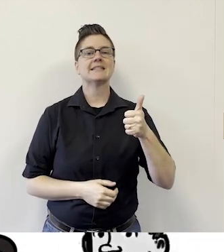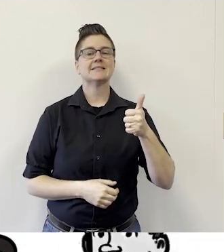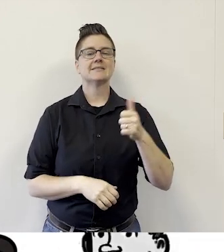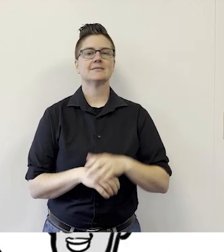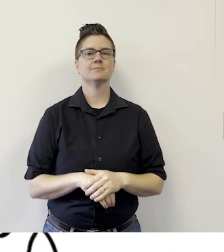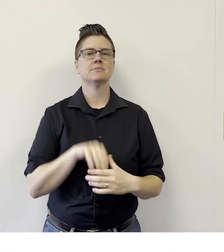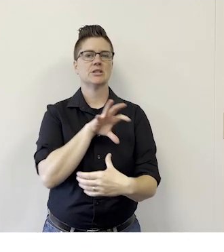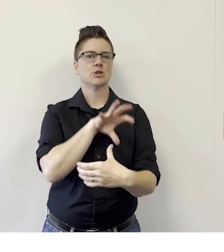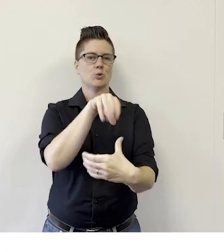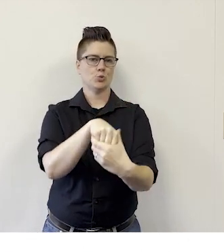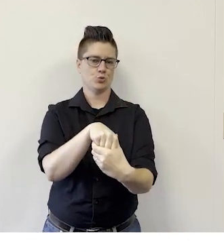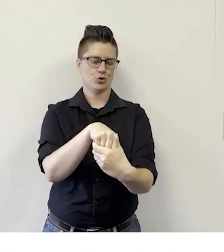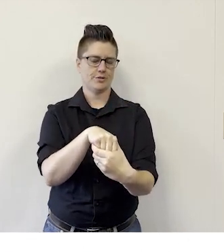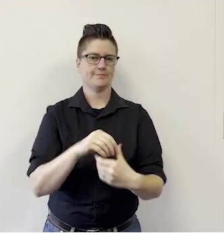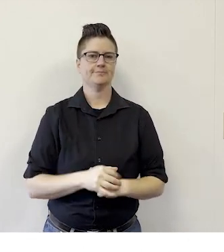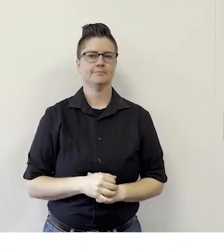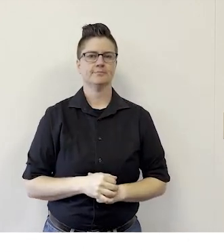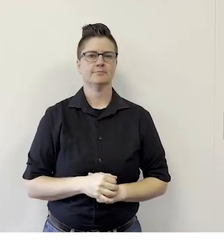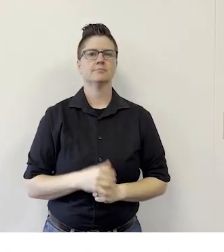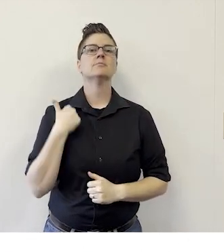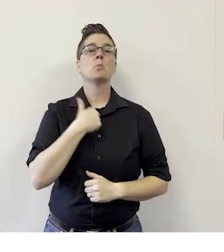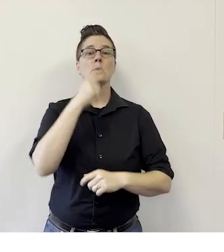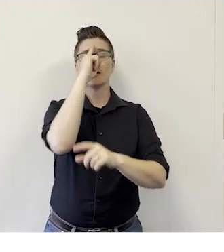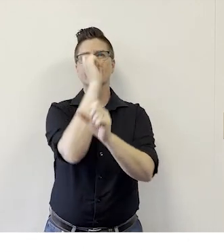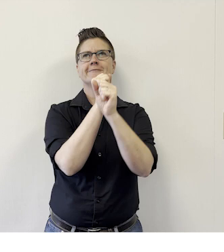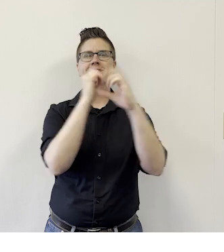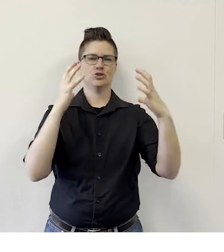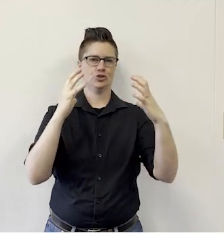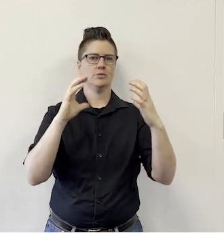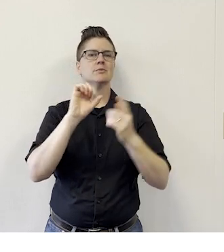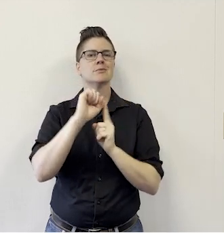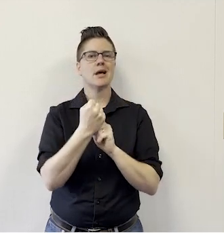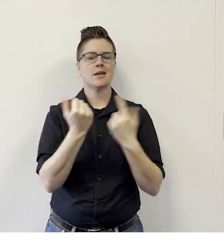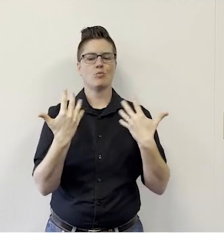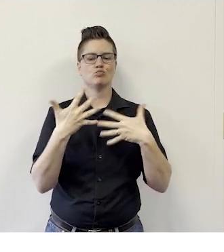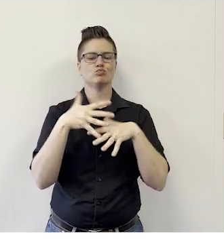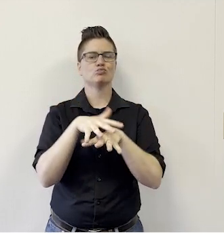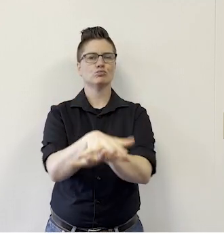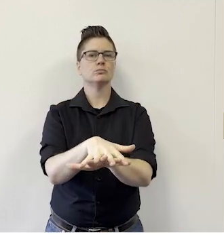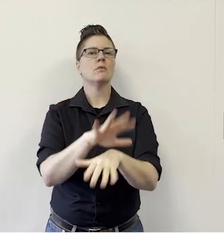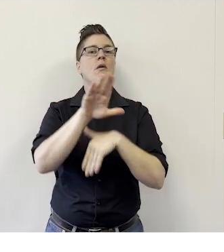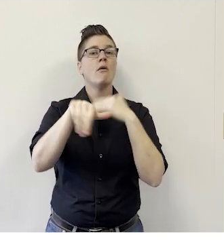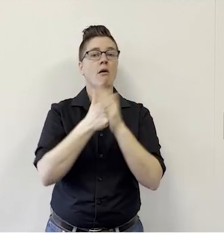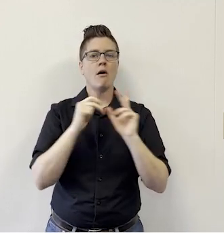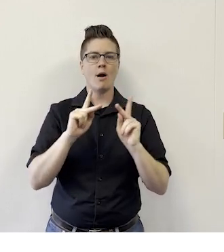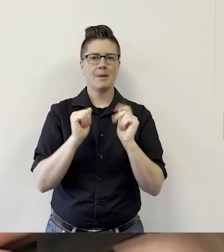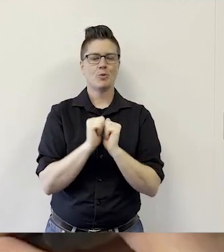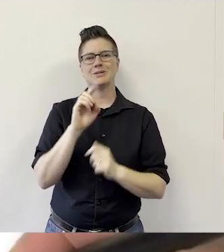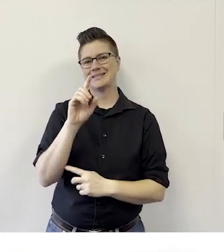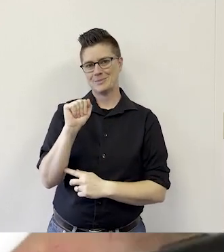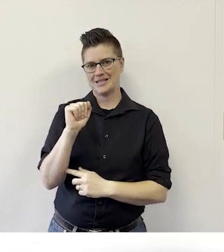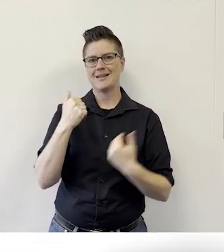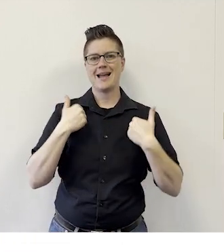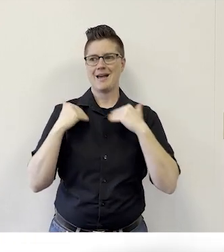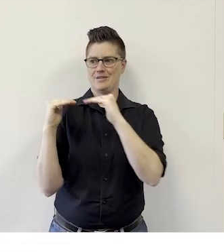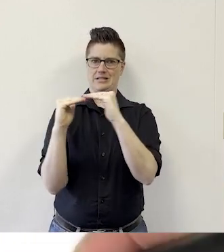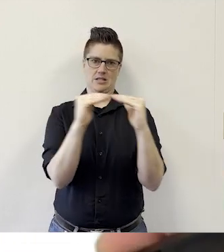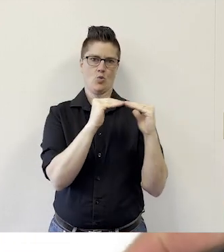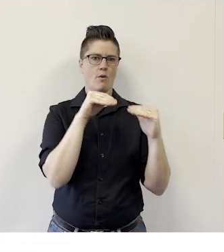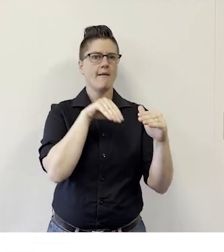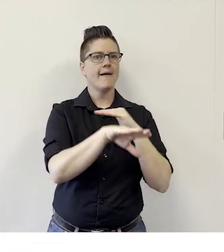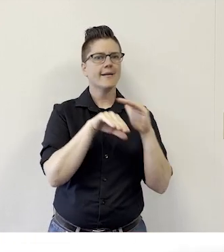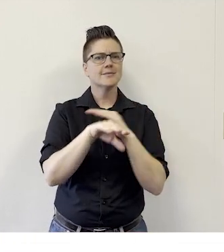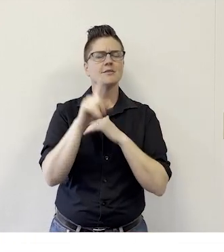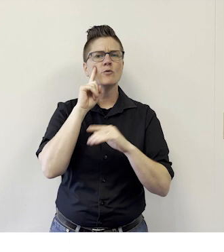living. 10. Inclusion. We envision an integrated society where all people with